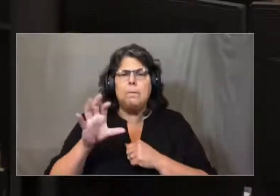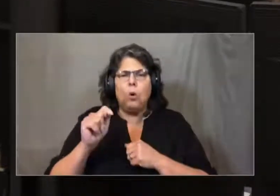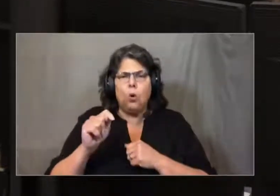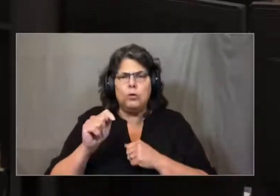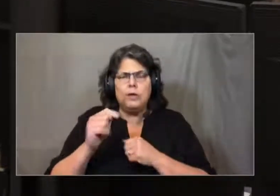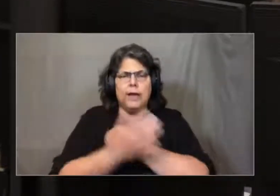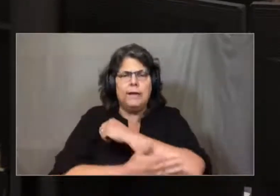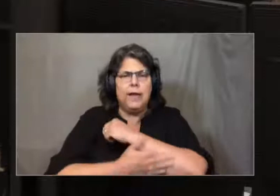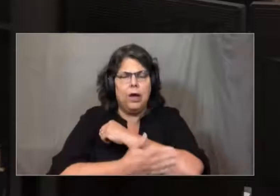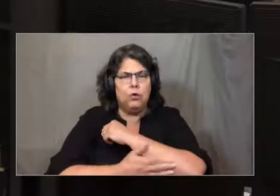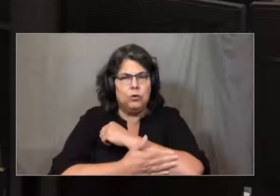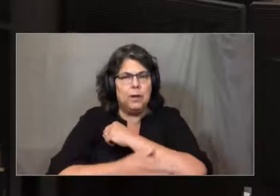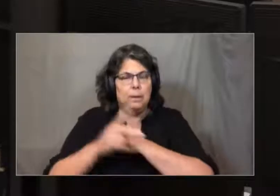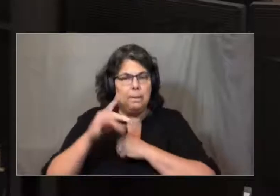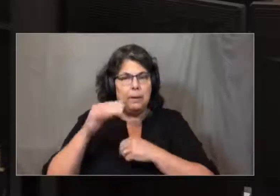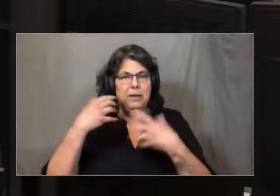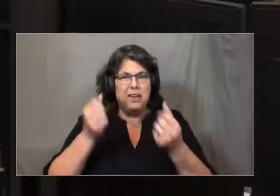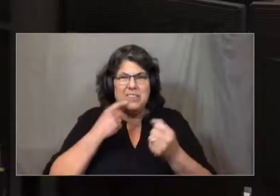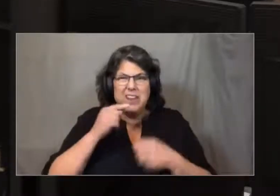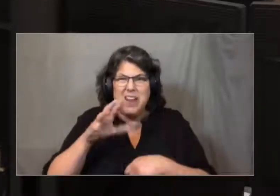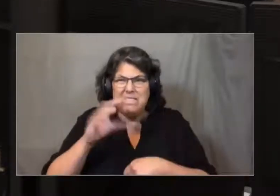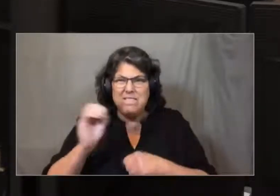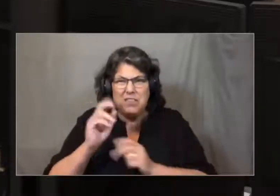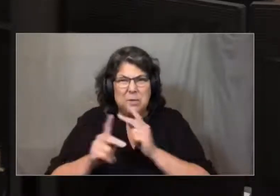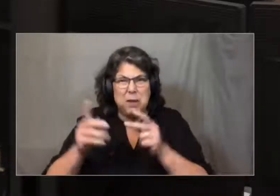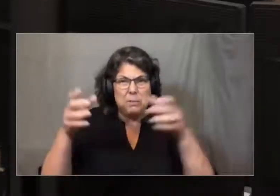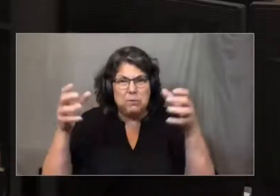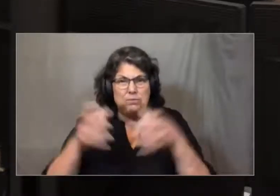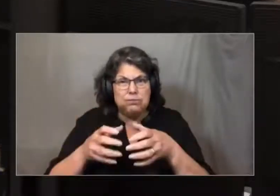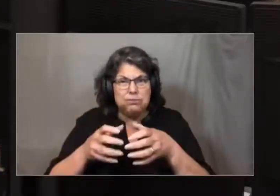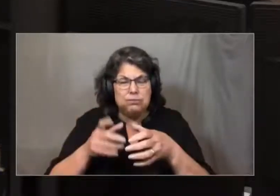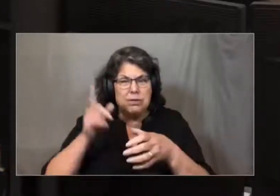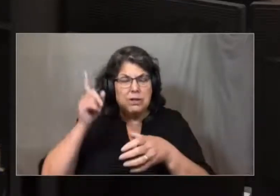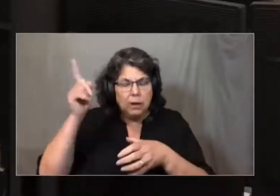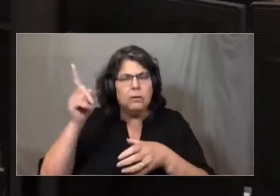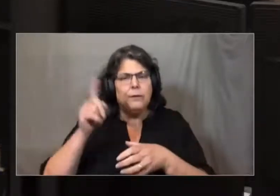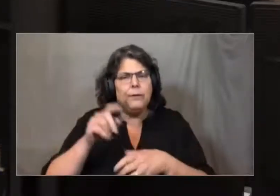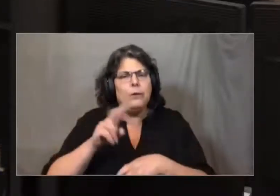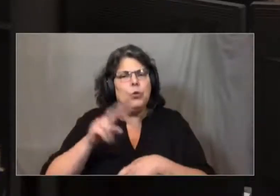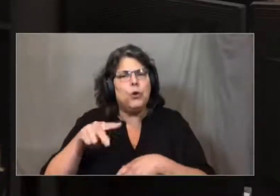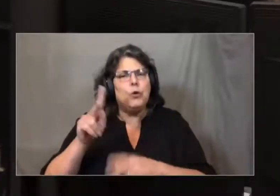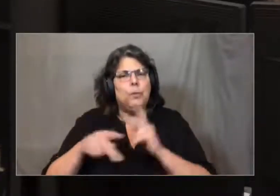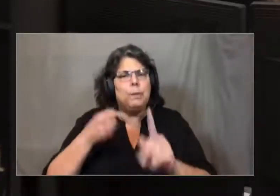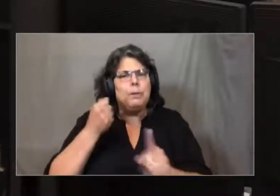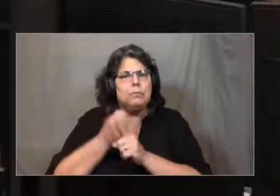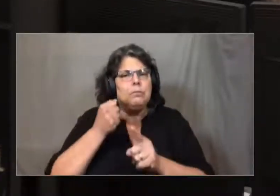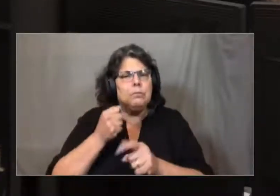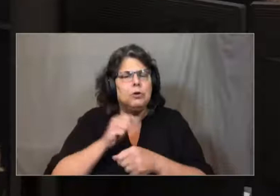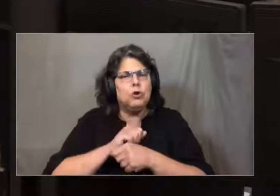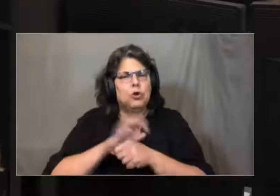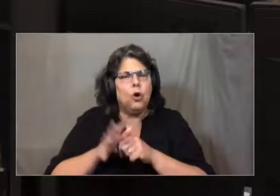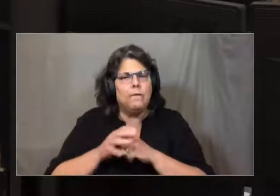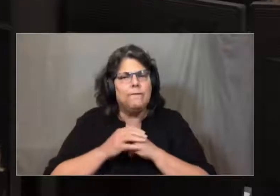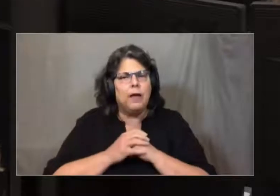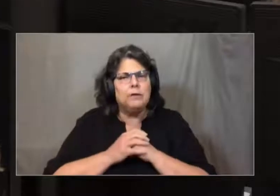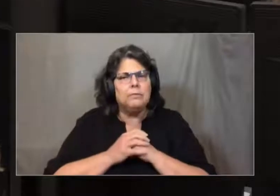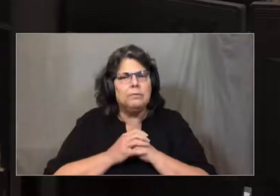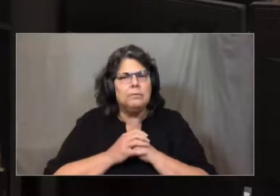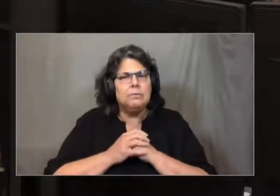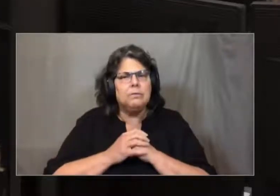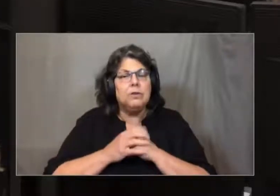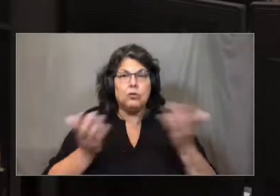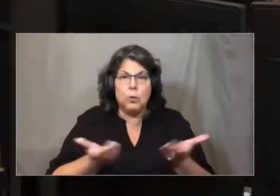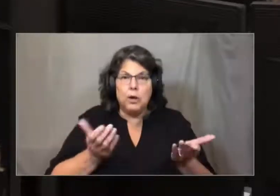50-person gathering in southern Humboldt resulted in 22 cases of COVID. What can you tell the Mendocino County public about